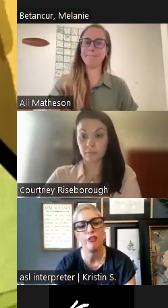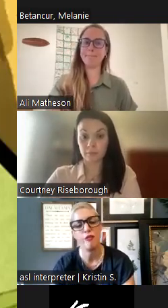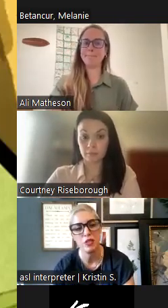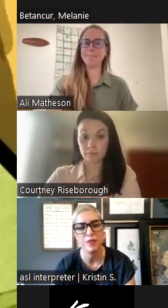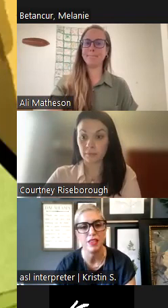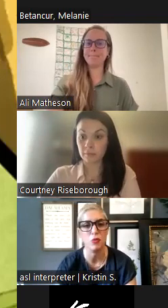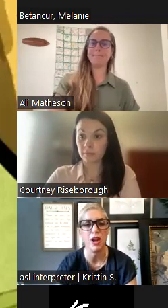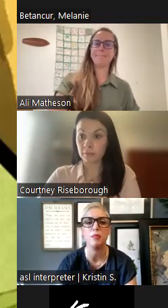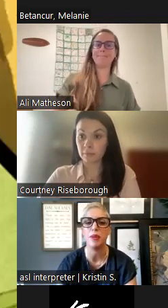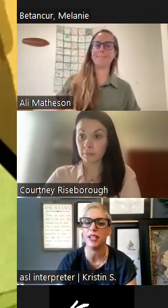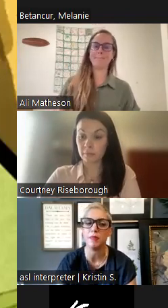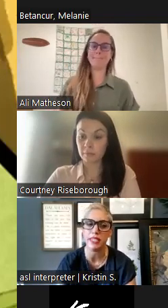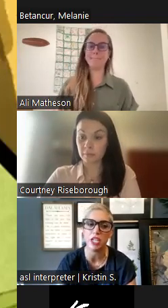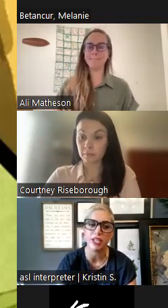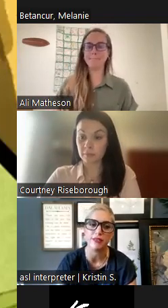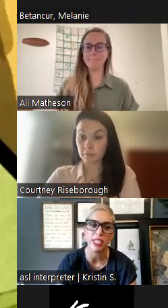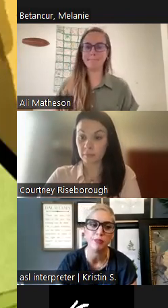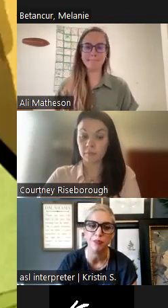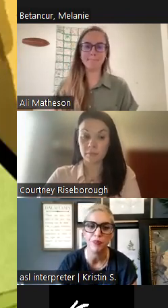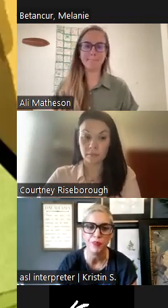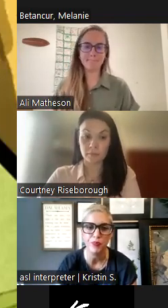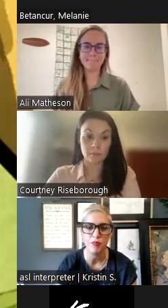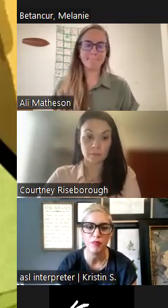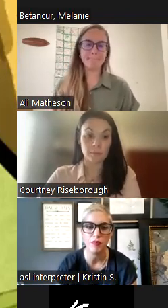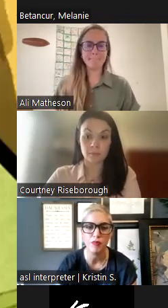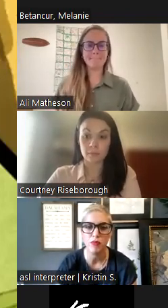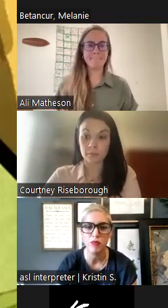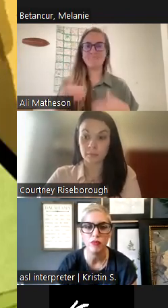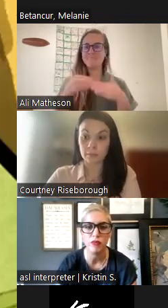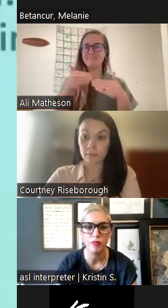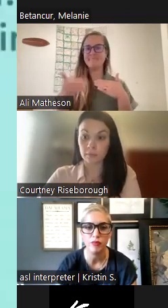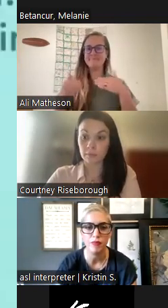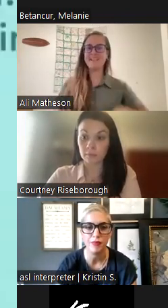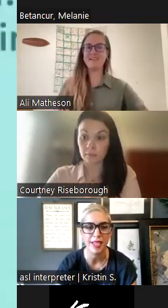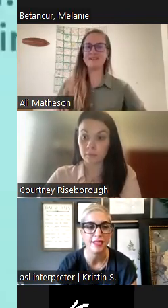you throw something their way, but it can be done aggressively.